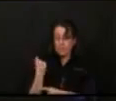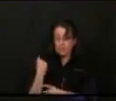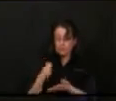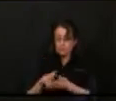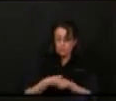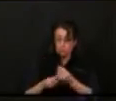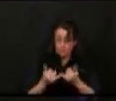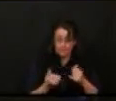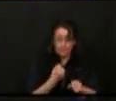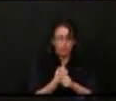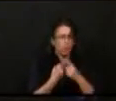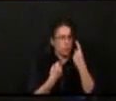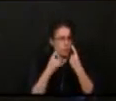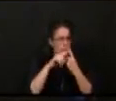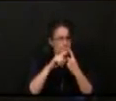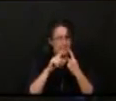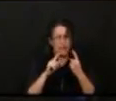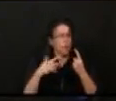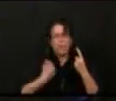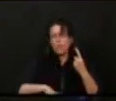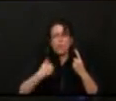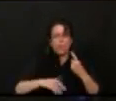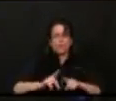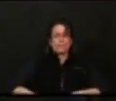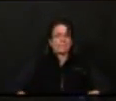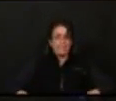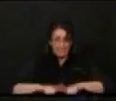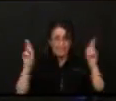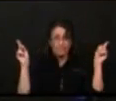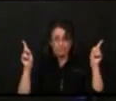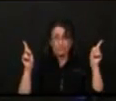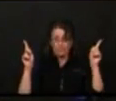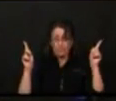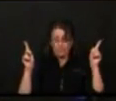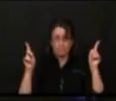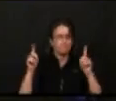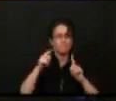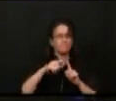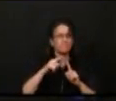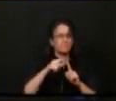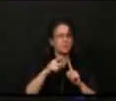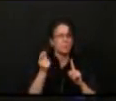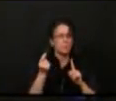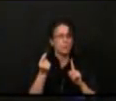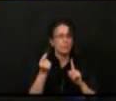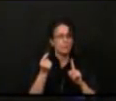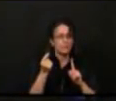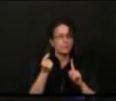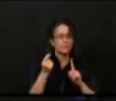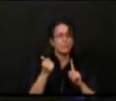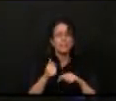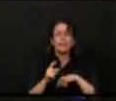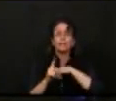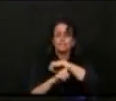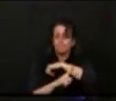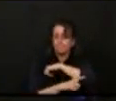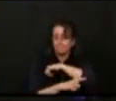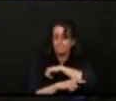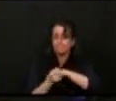to this year in terms of how we're paying for solid waste disposal.